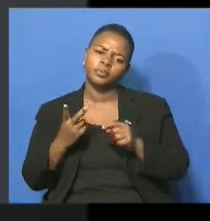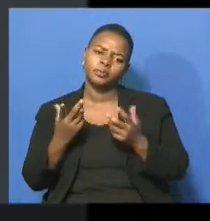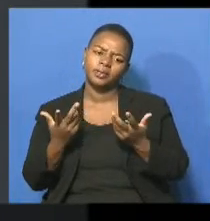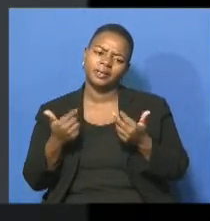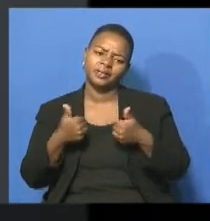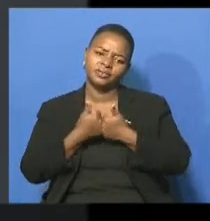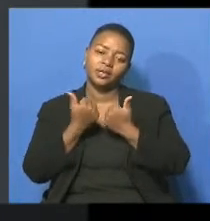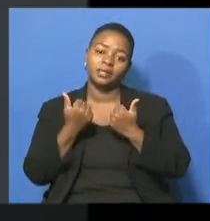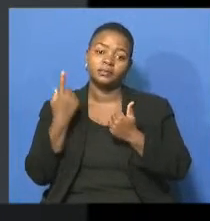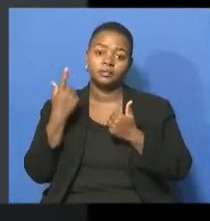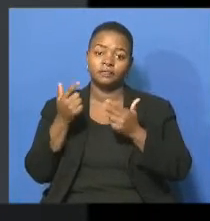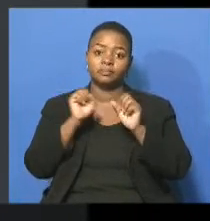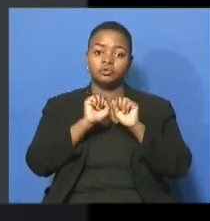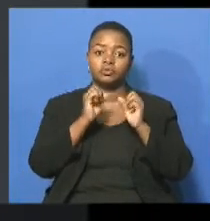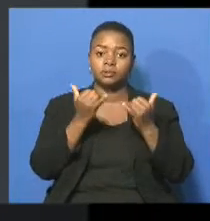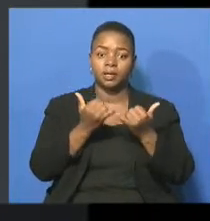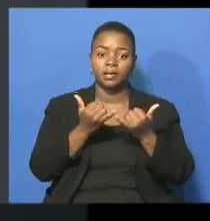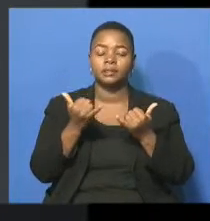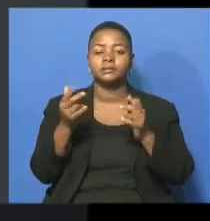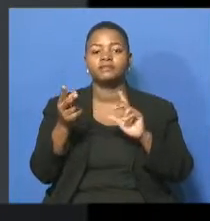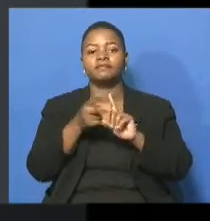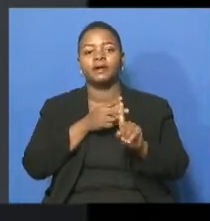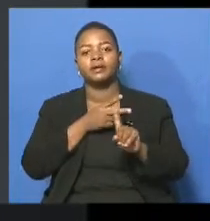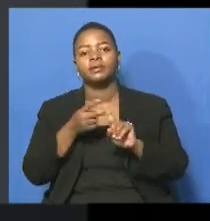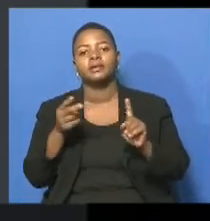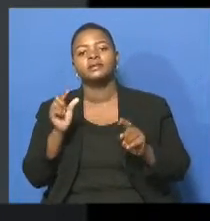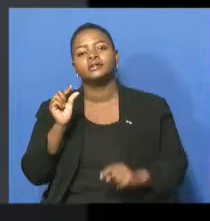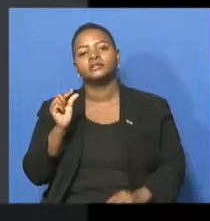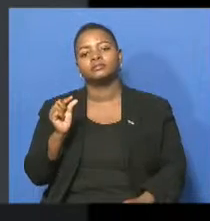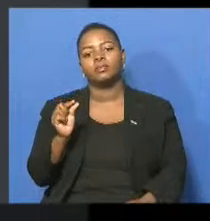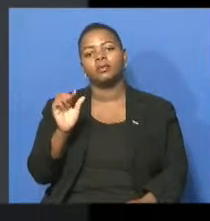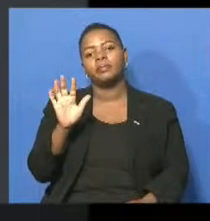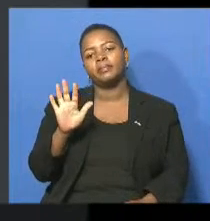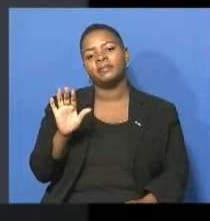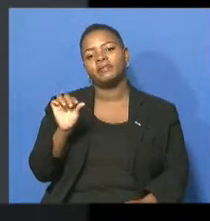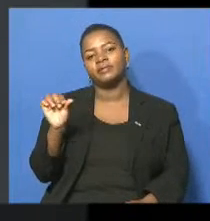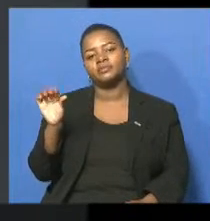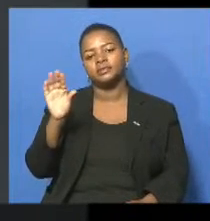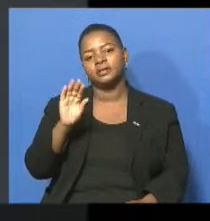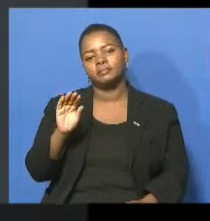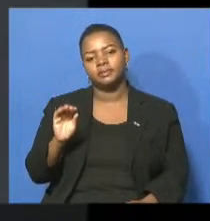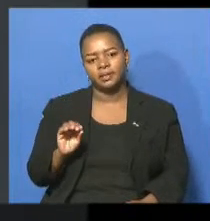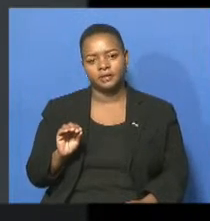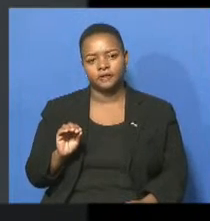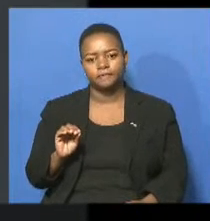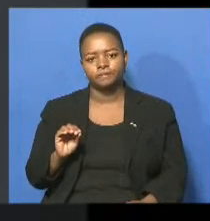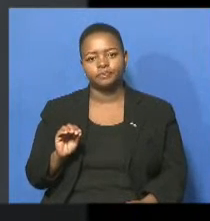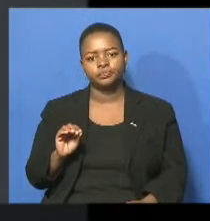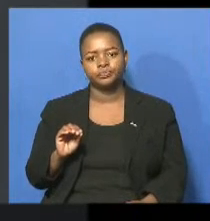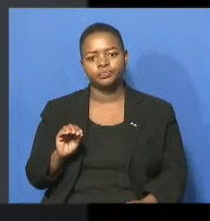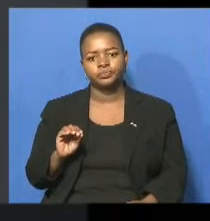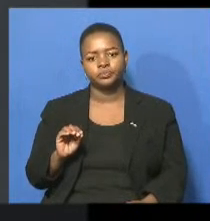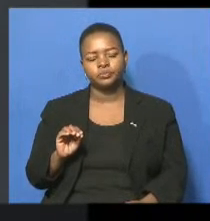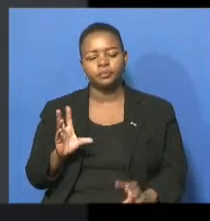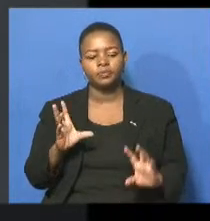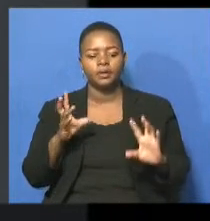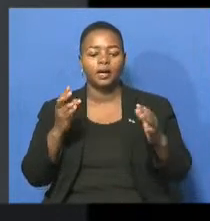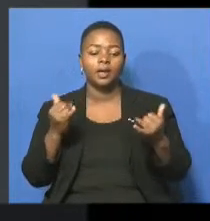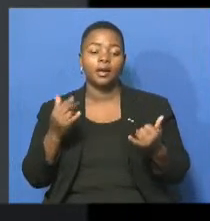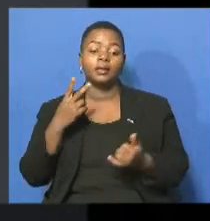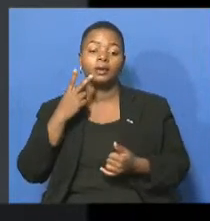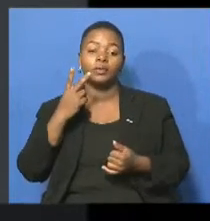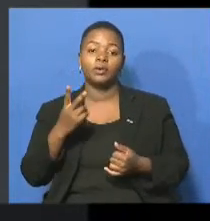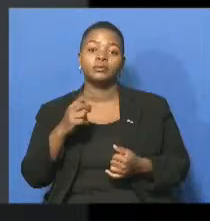societal violence and crime is relatively small at about 5 to 10%. And when you look at who